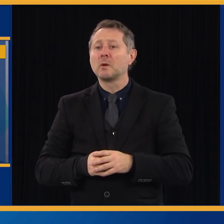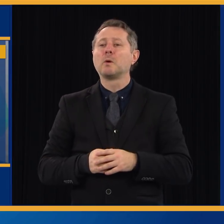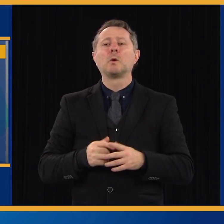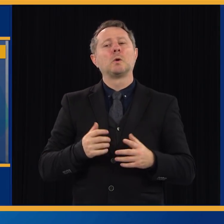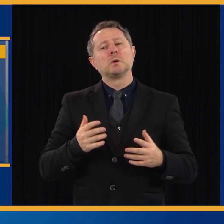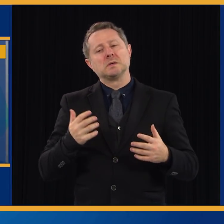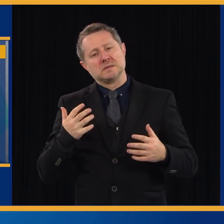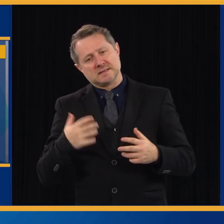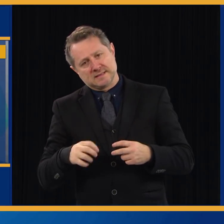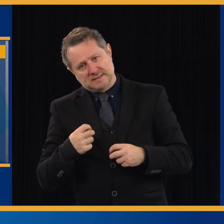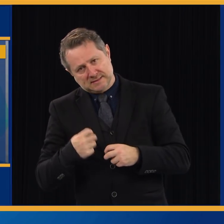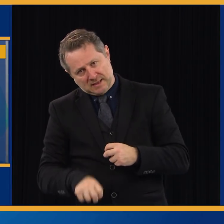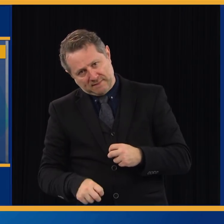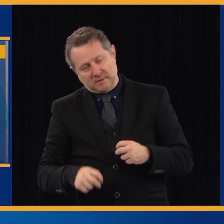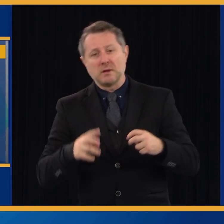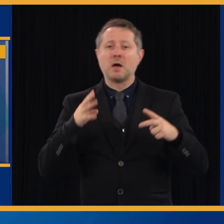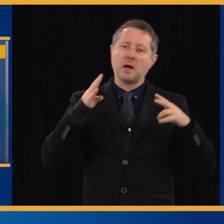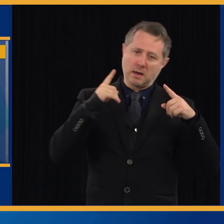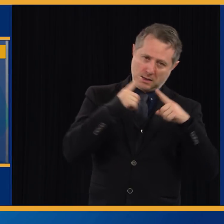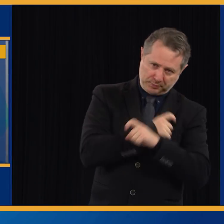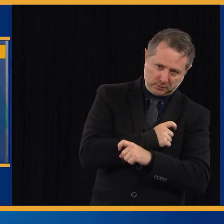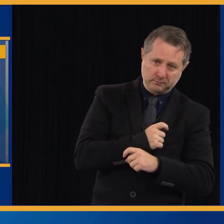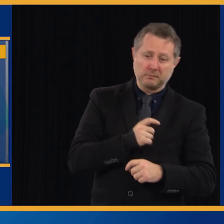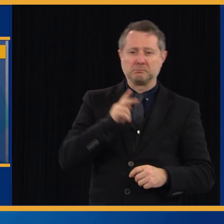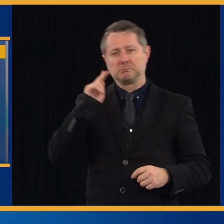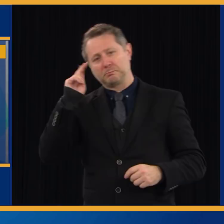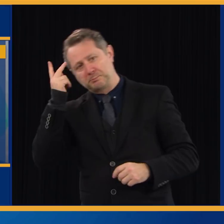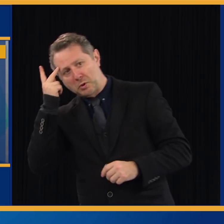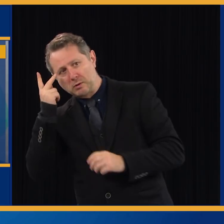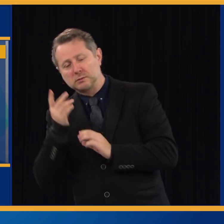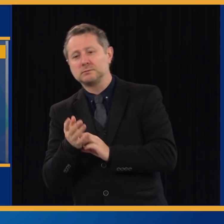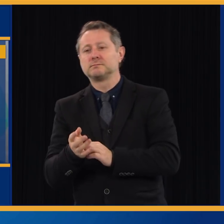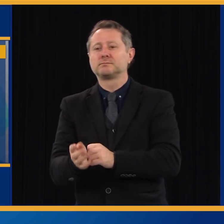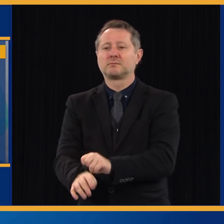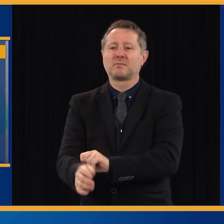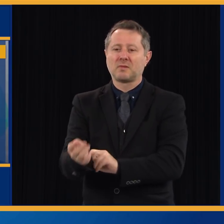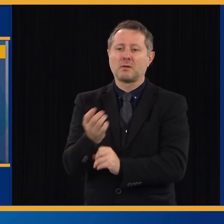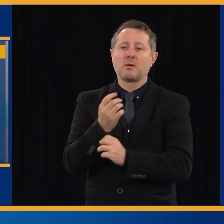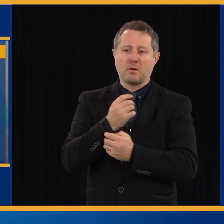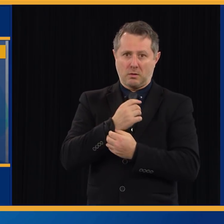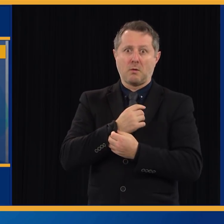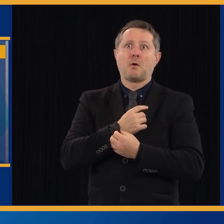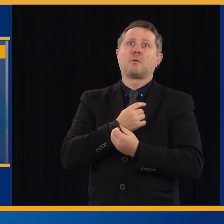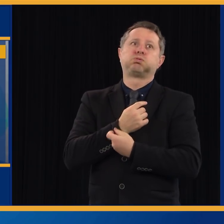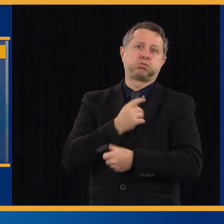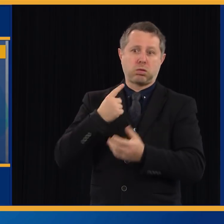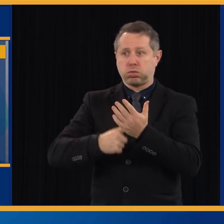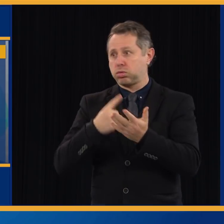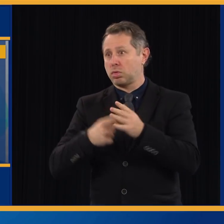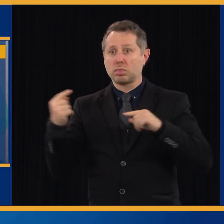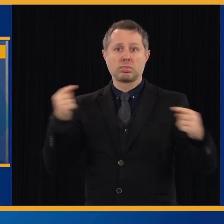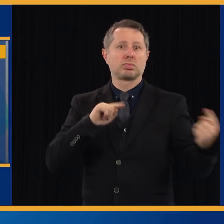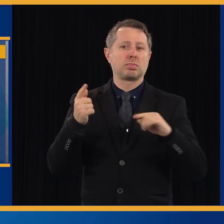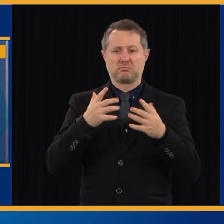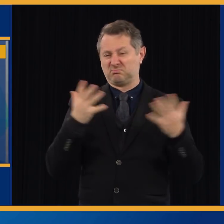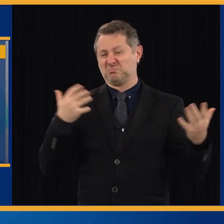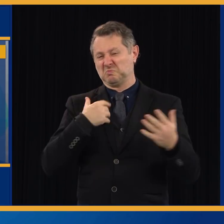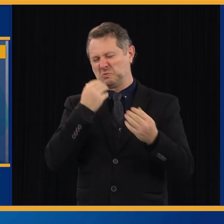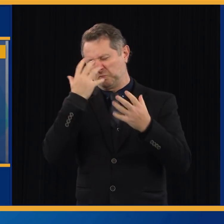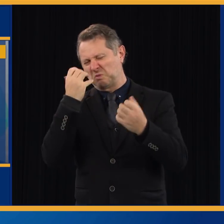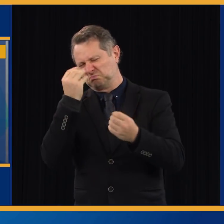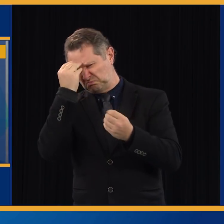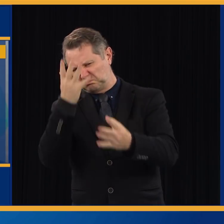somewhat politicized. And now you hear different arguments about testing. Here are the simple facts on testing. And